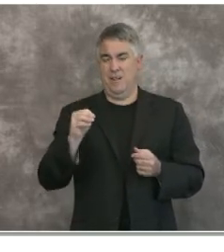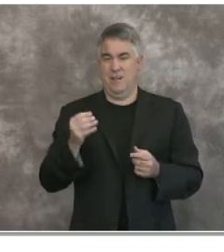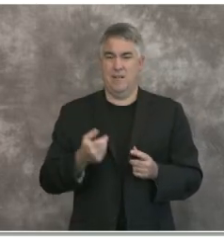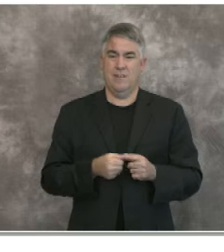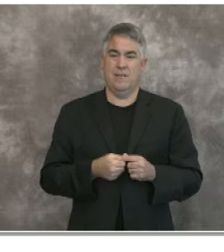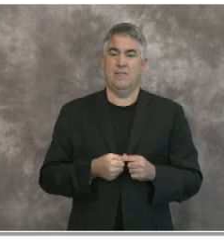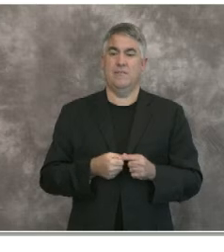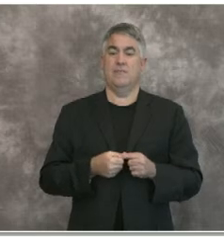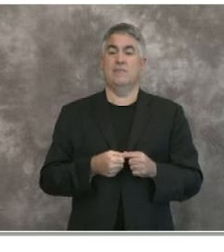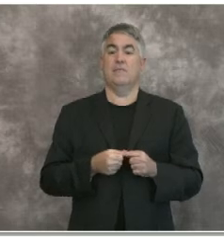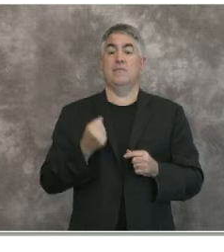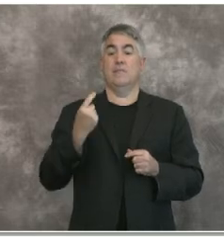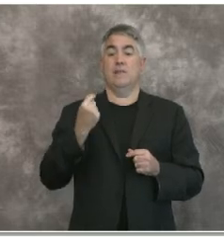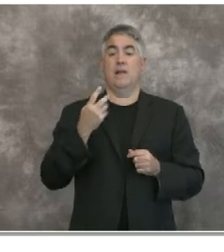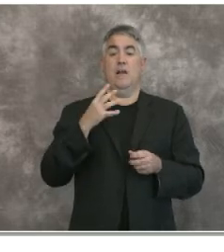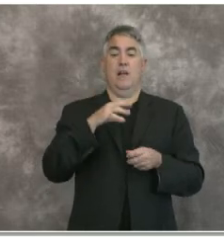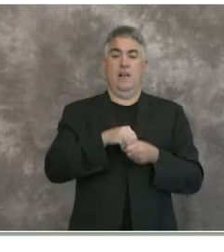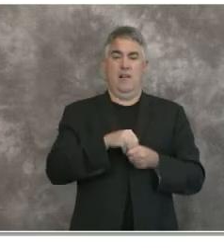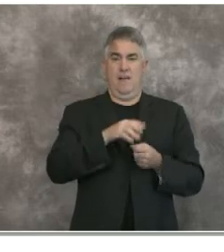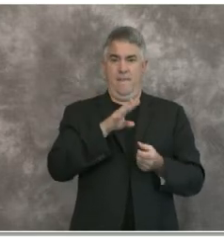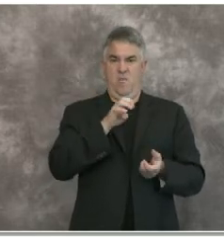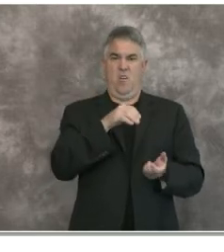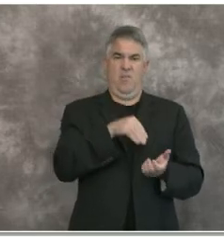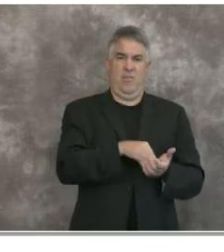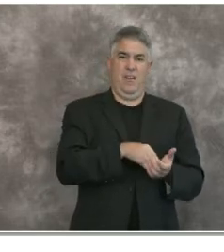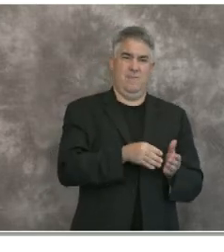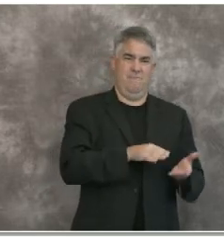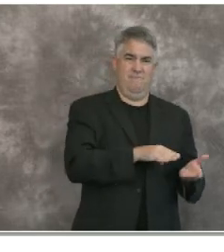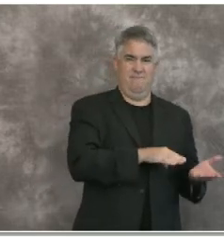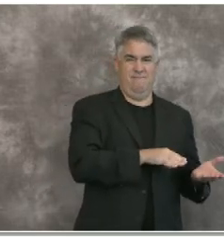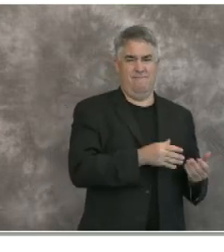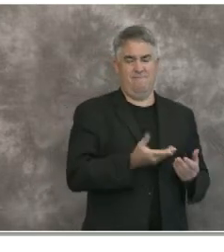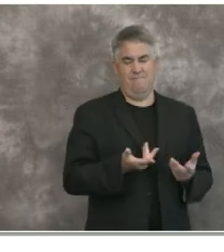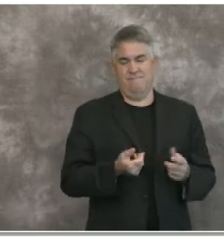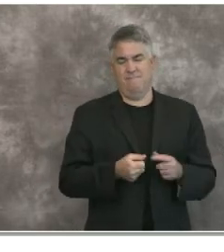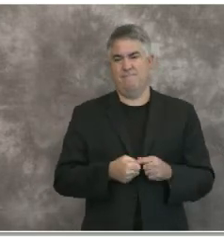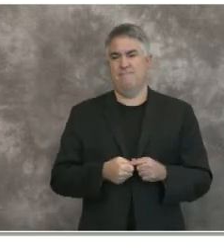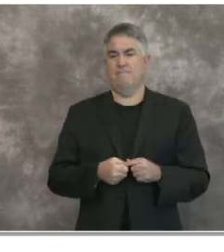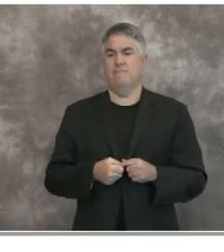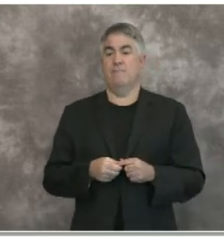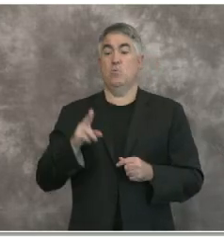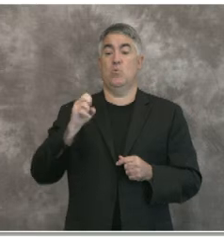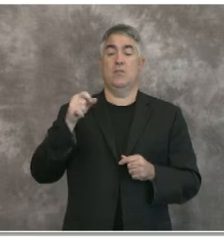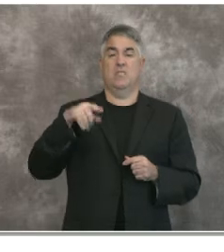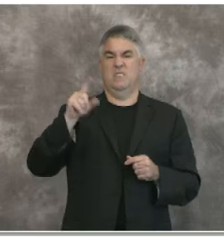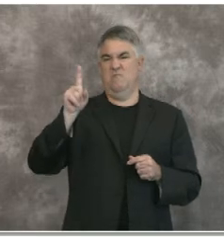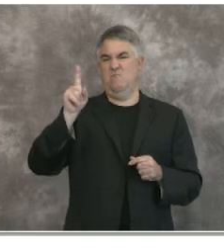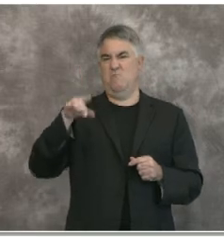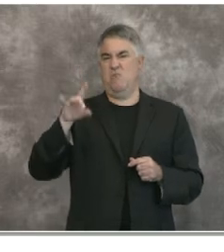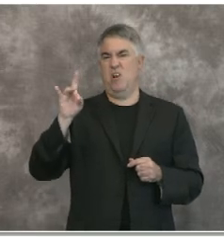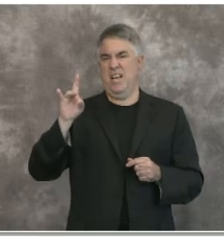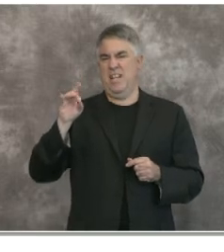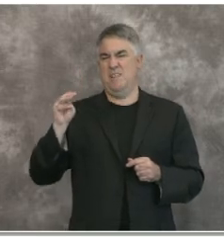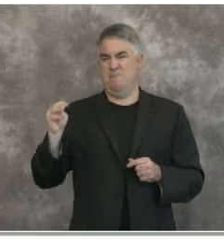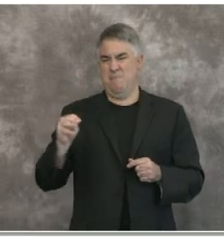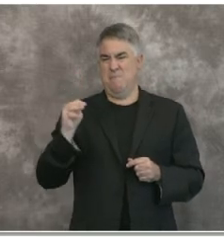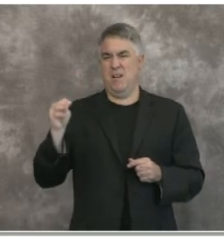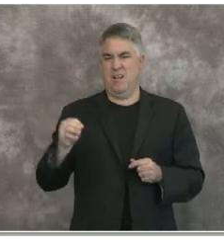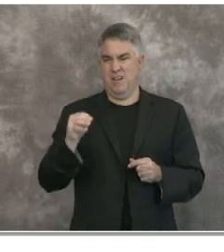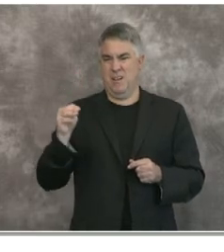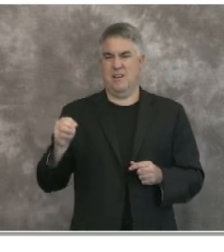including almost 400,000 deaths. Nationwide, the United States is reporting almost 1.9